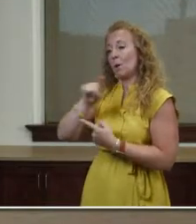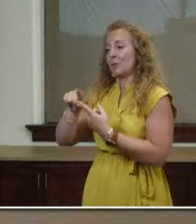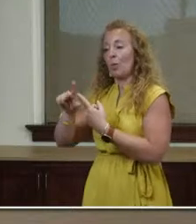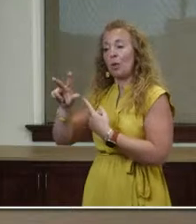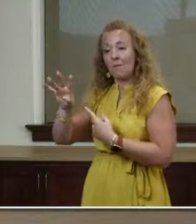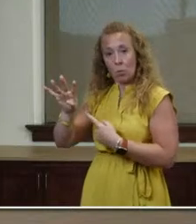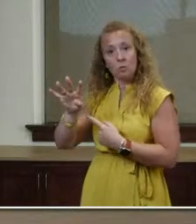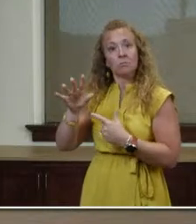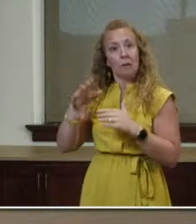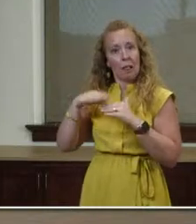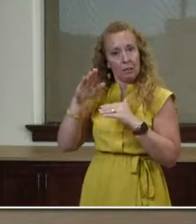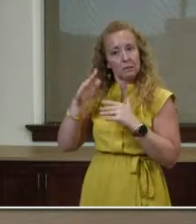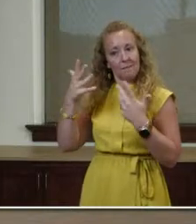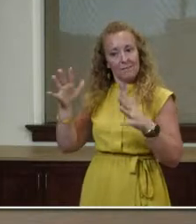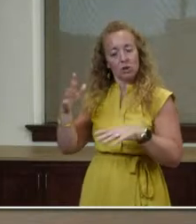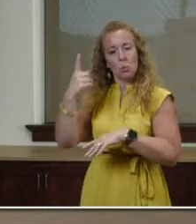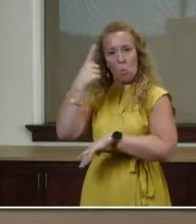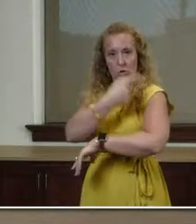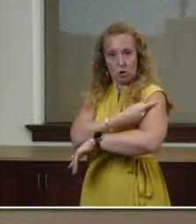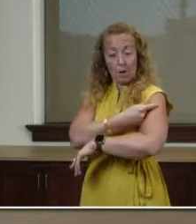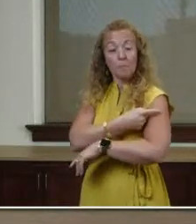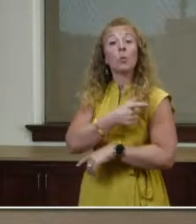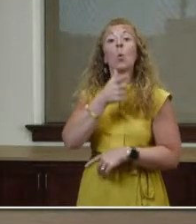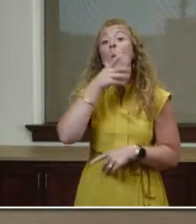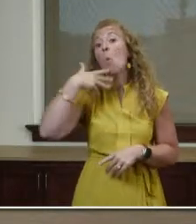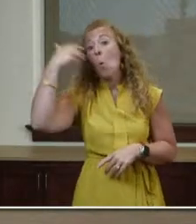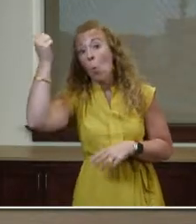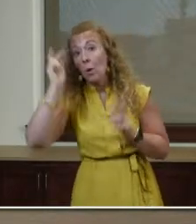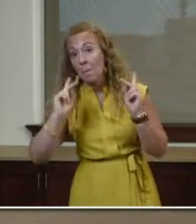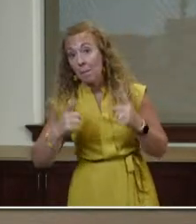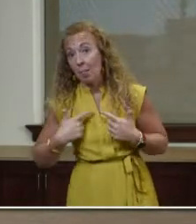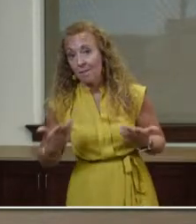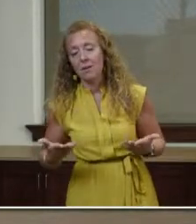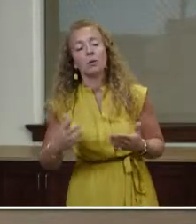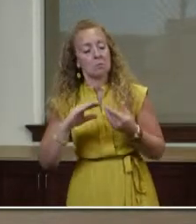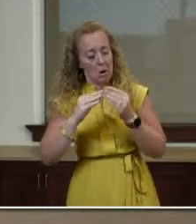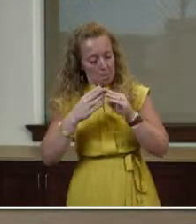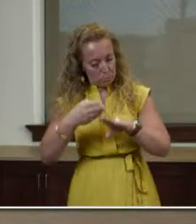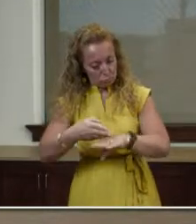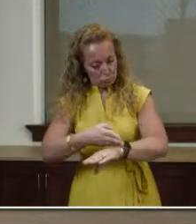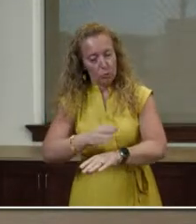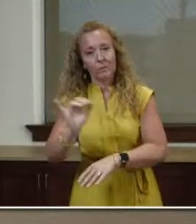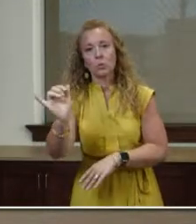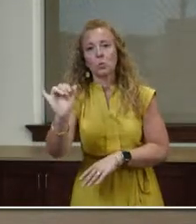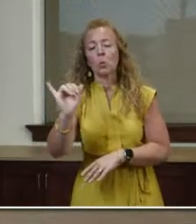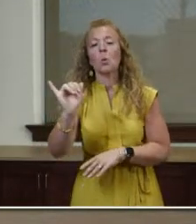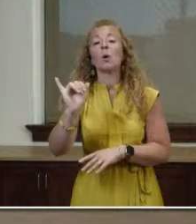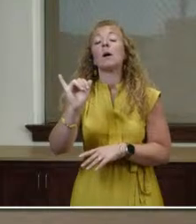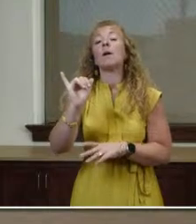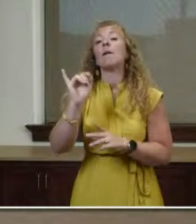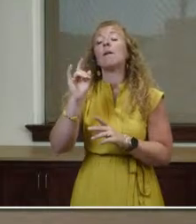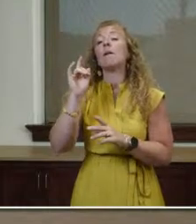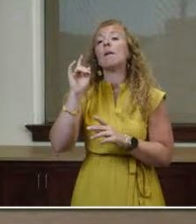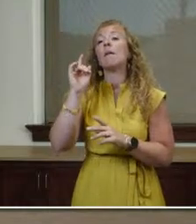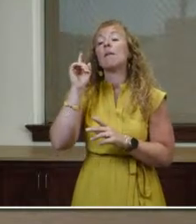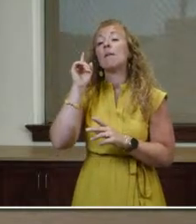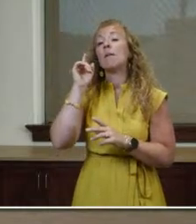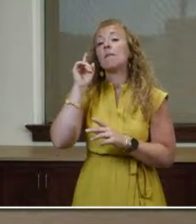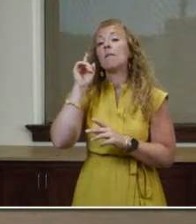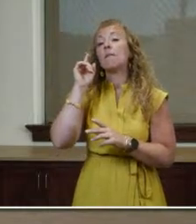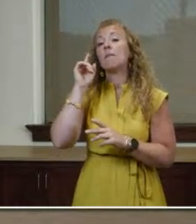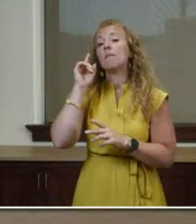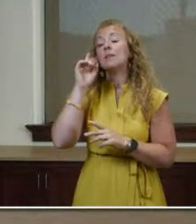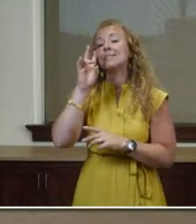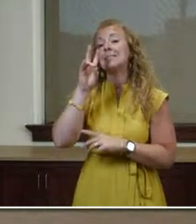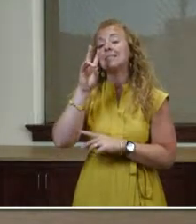partially vaccinated. For older residents, the numbers continue to get better too. The rates with